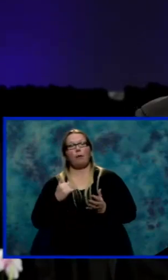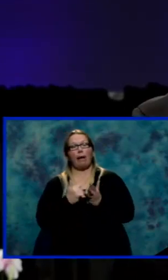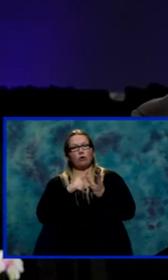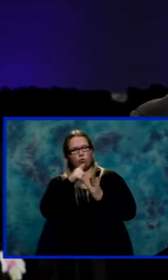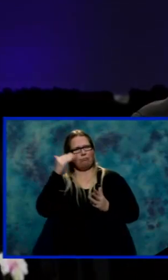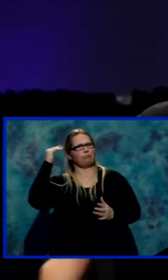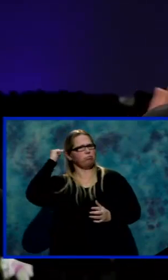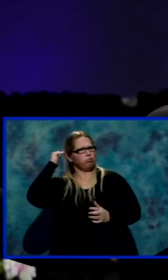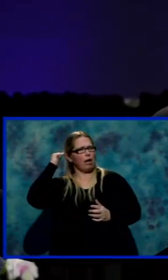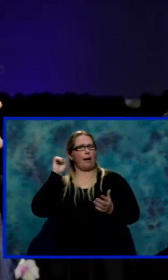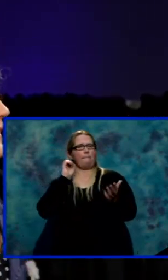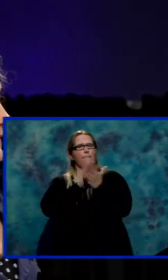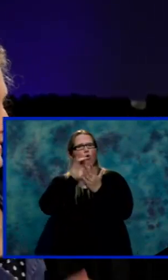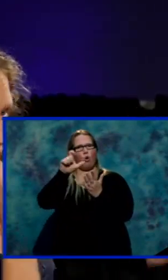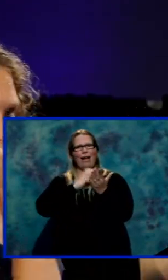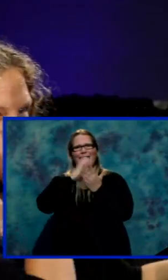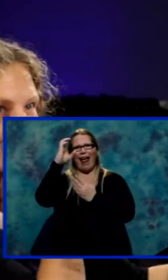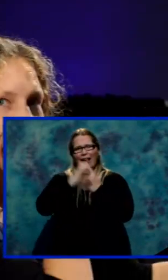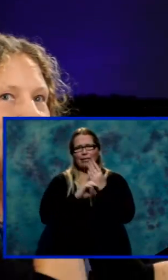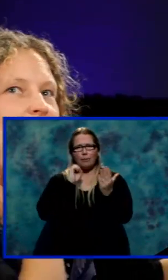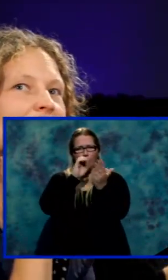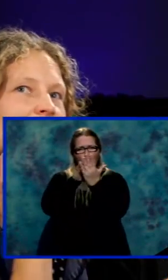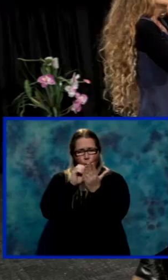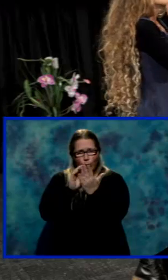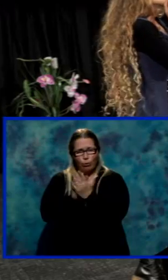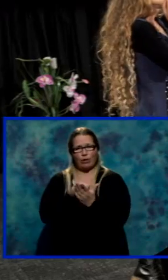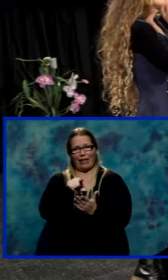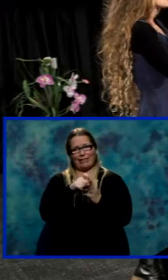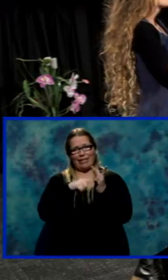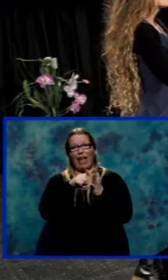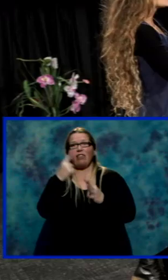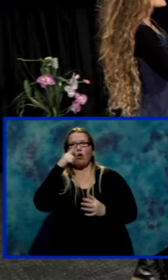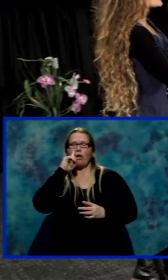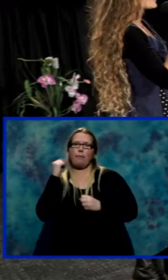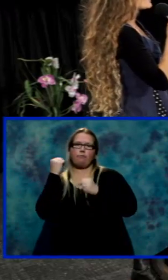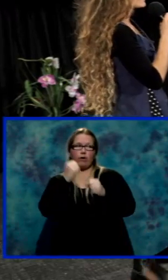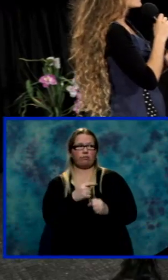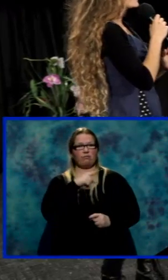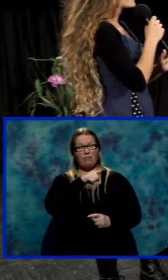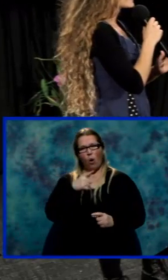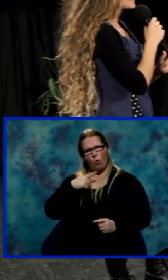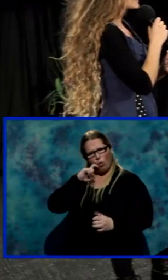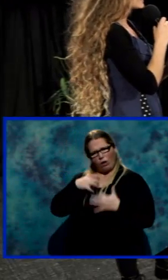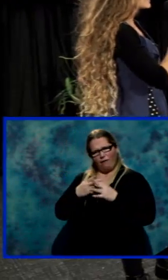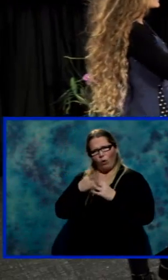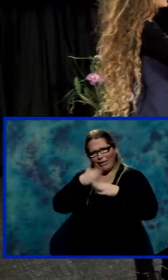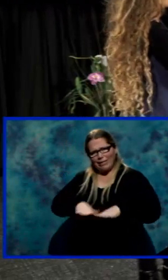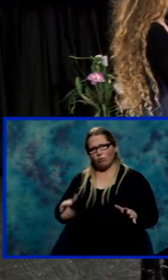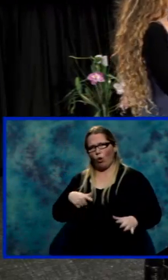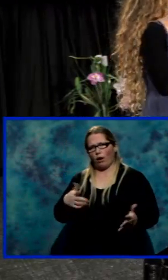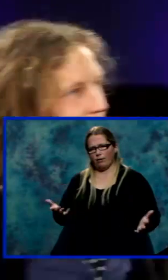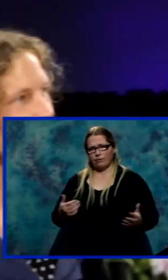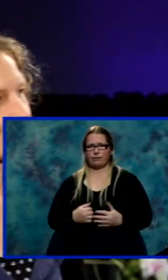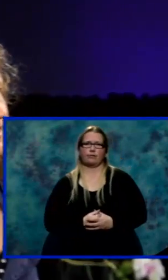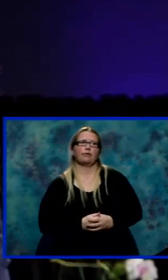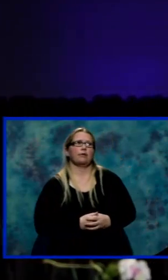in your calendar. And again, start thinking who you can bring to this program. Why will it be exciting for the kids?